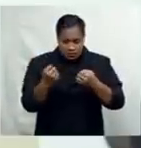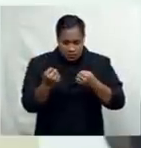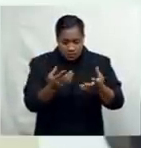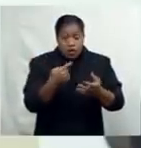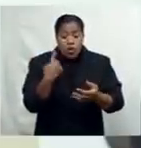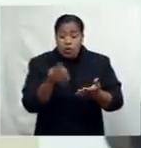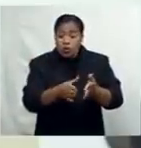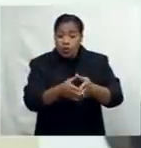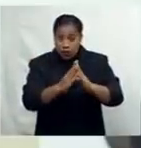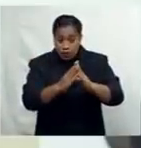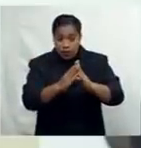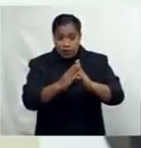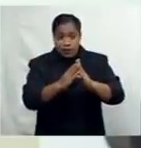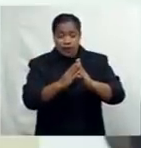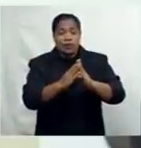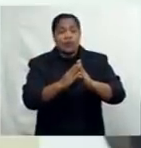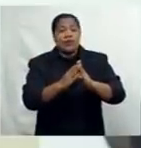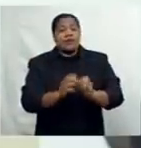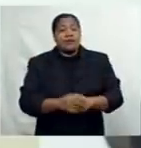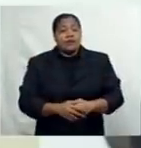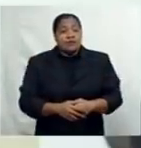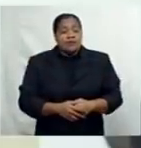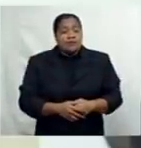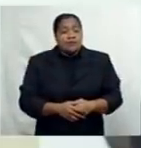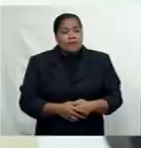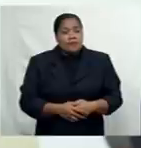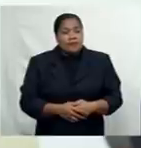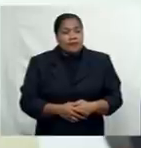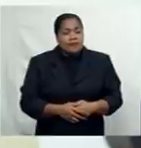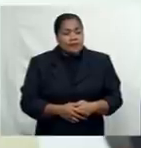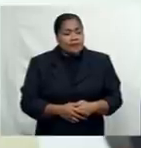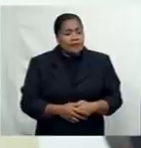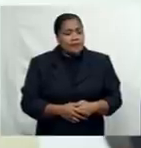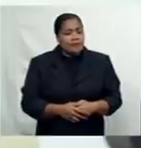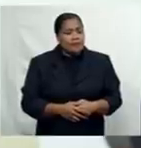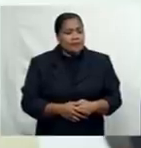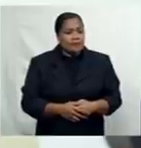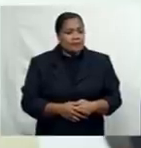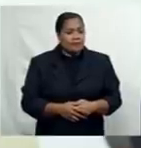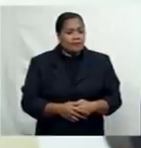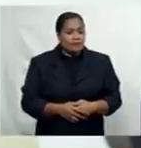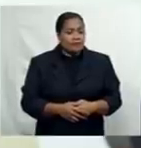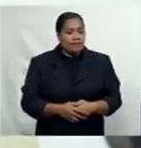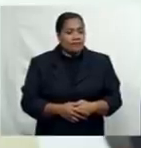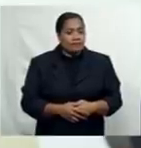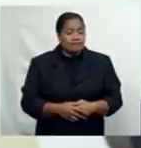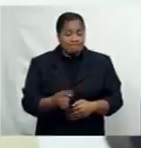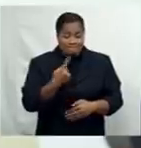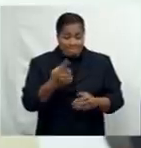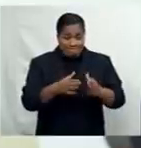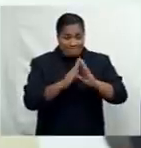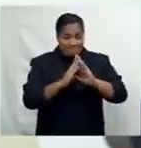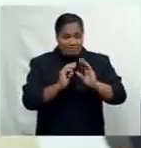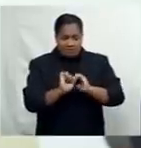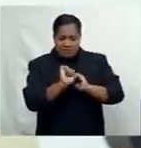established this dairy shed with the high-yielding